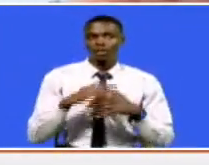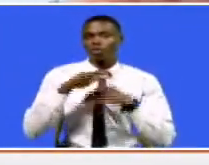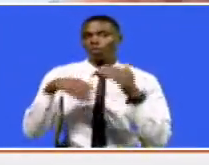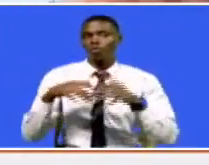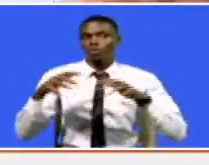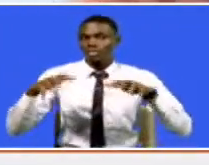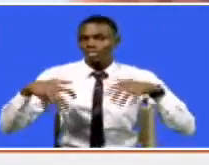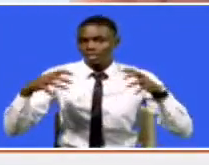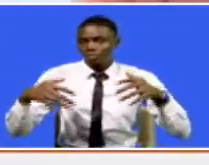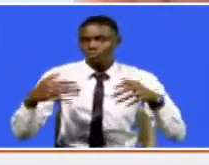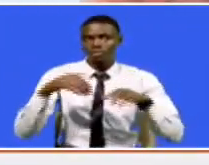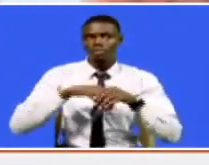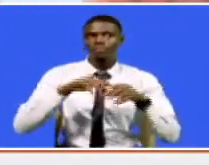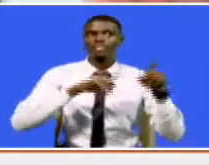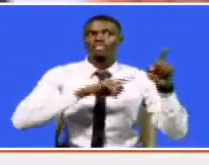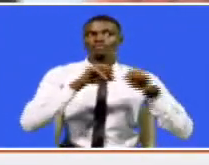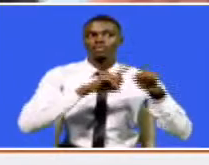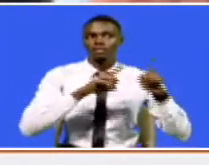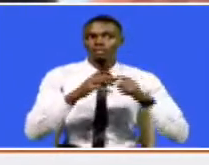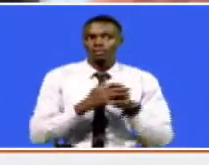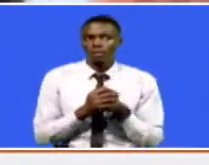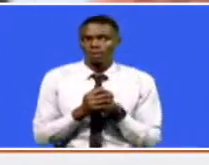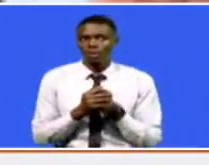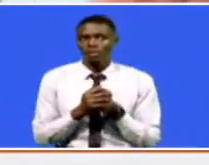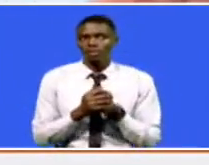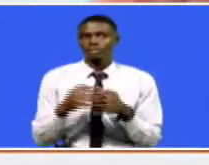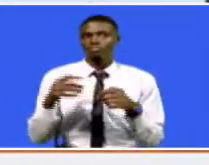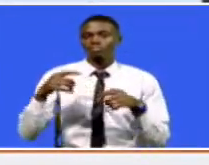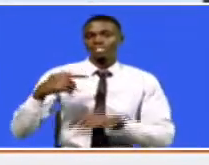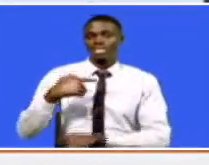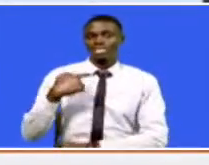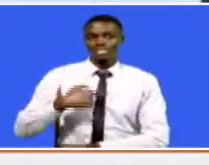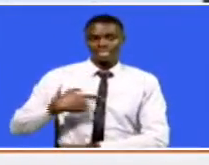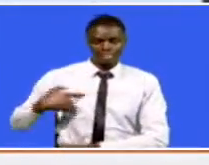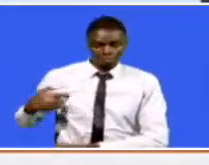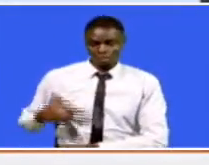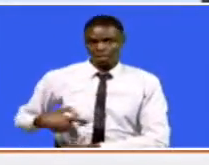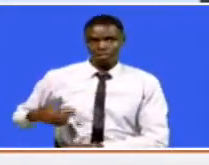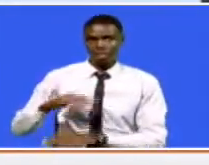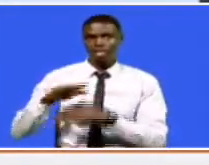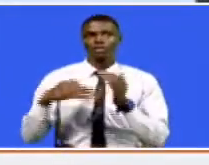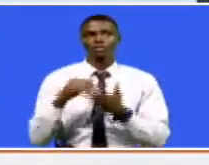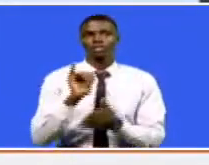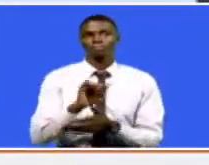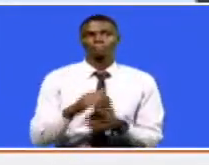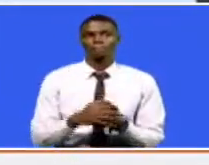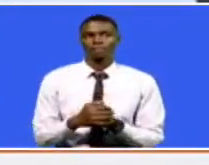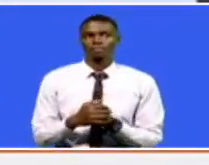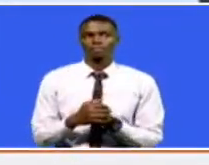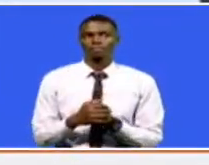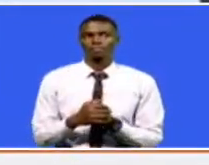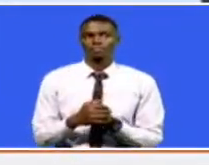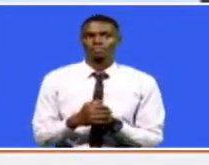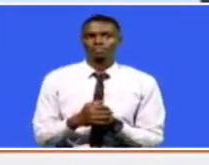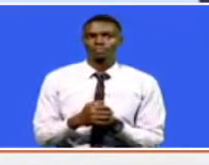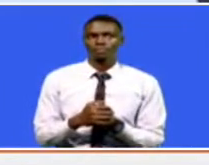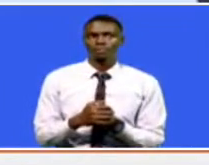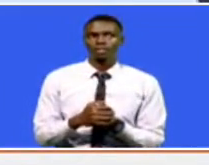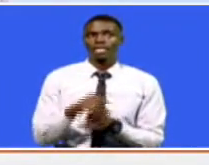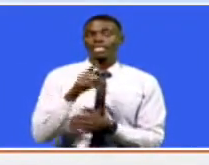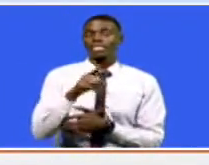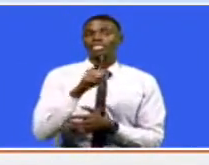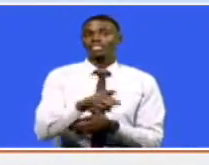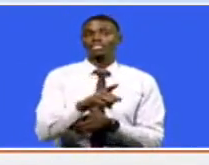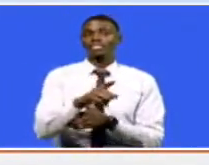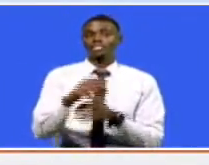on our safari. My favorite were the elephants and the zebras. According to one of the lecturers at Mv Odyssey, this form of